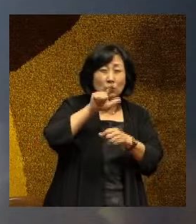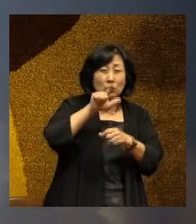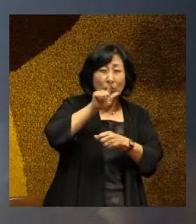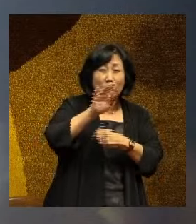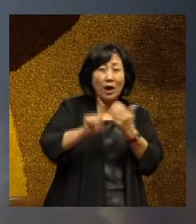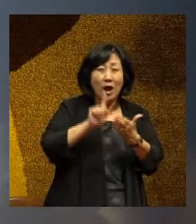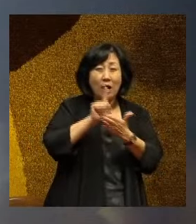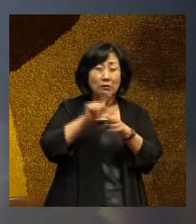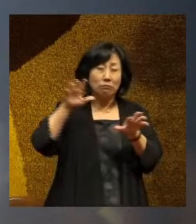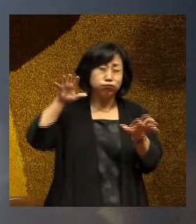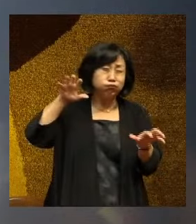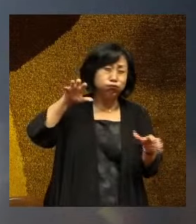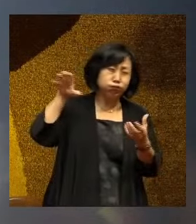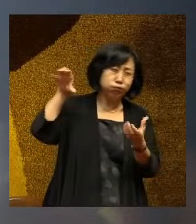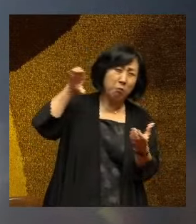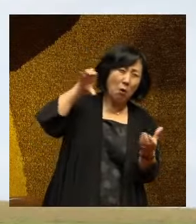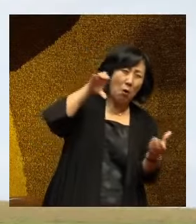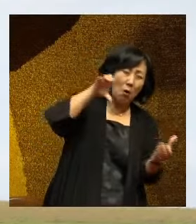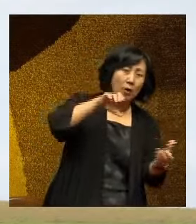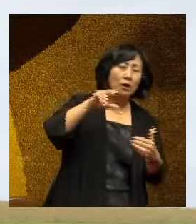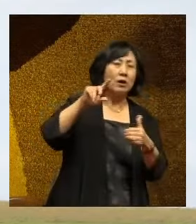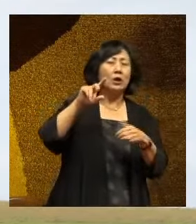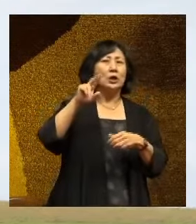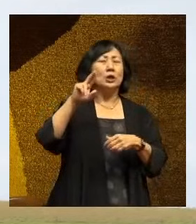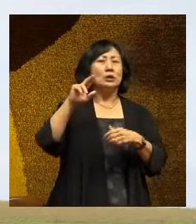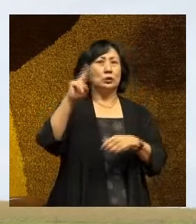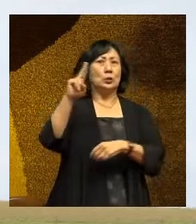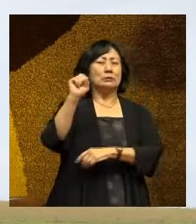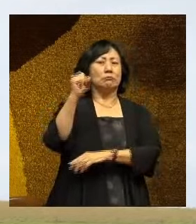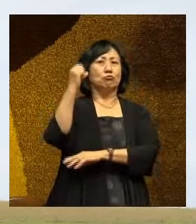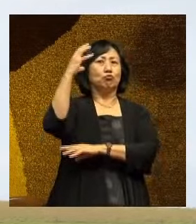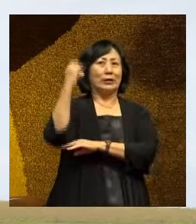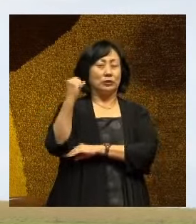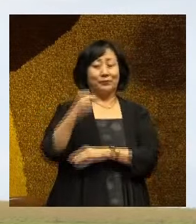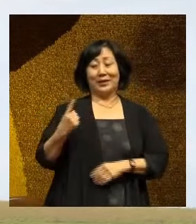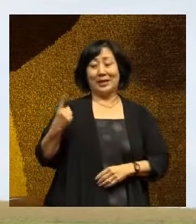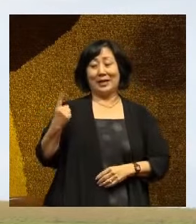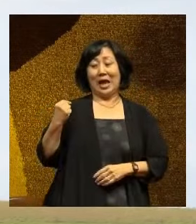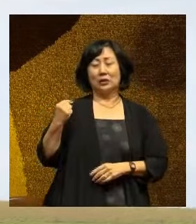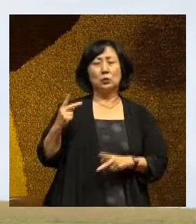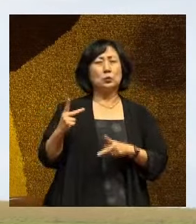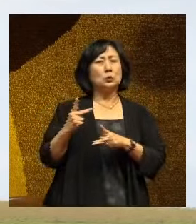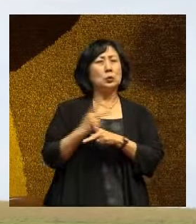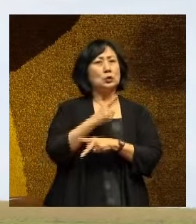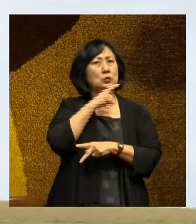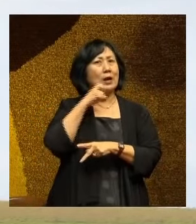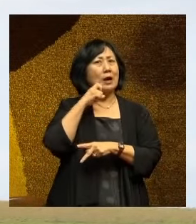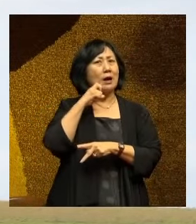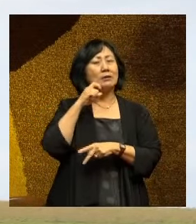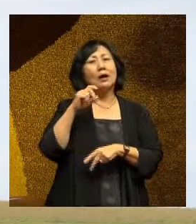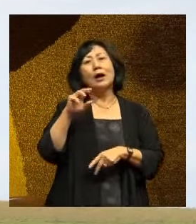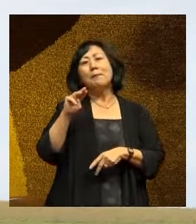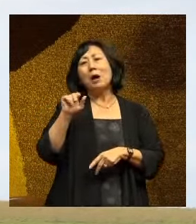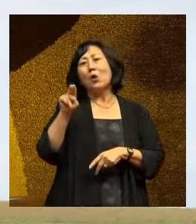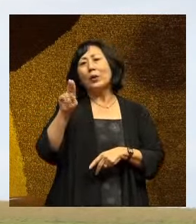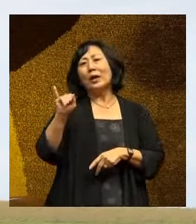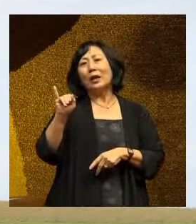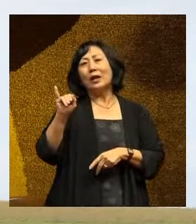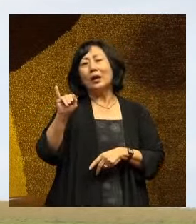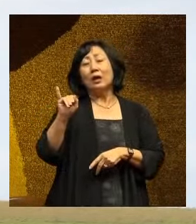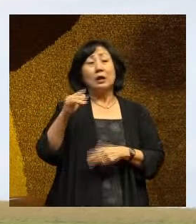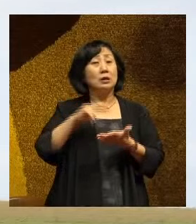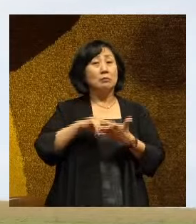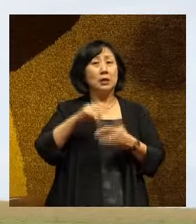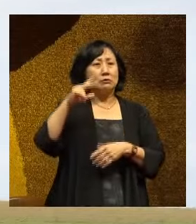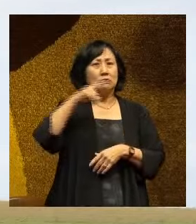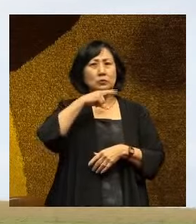new U.S. record. And last year, the worst drought in decades on Maui County drove thousands of